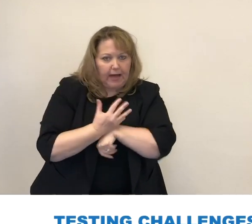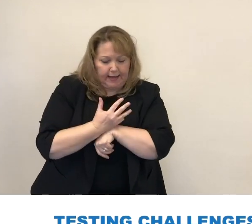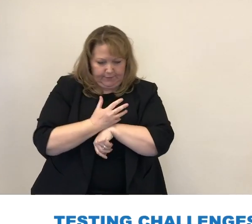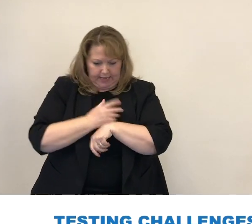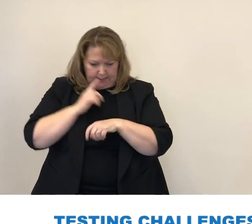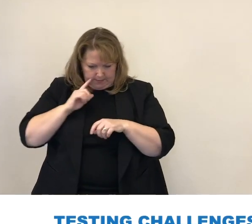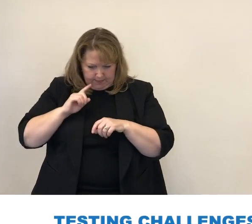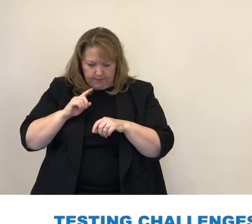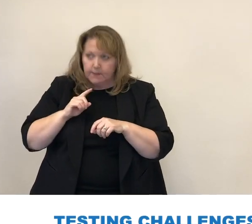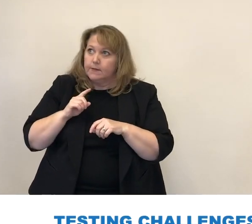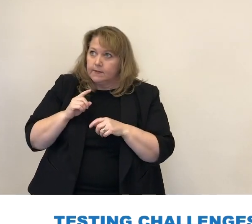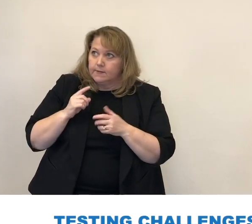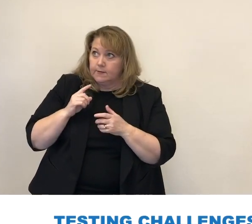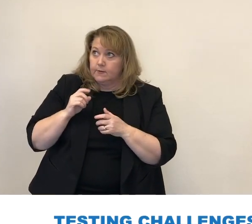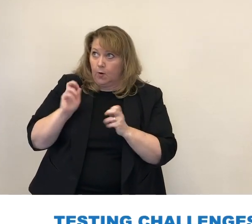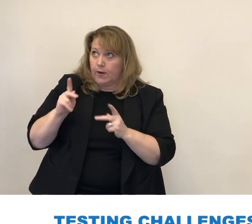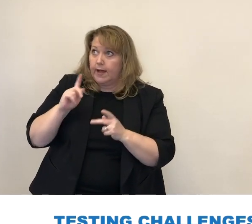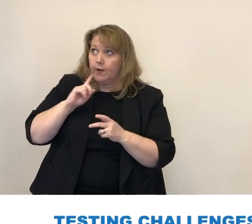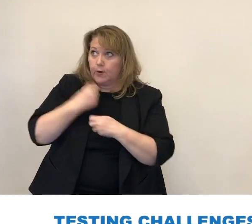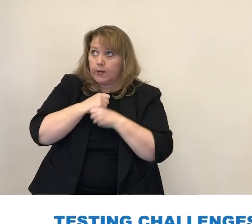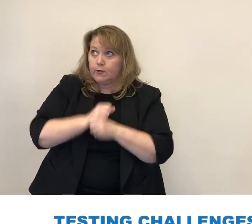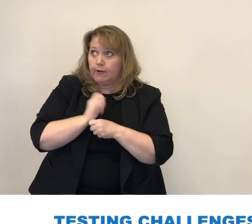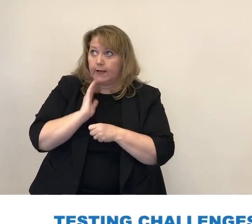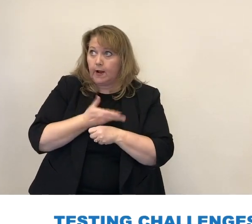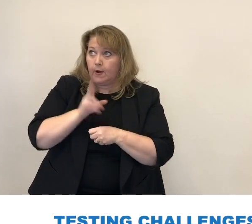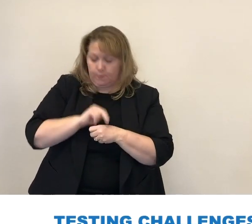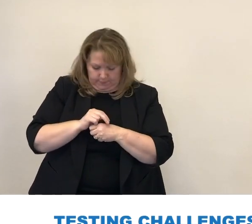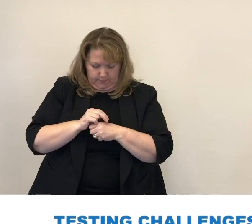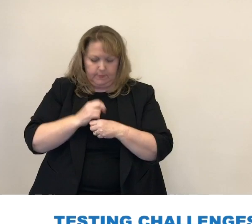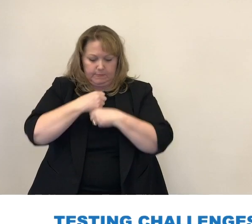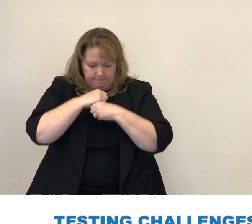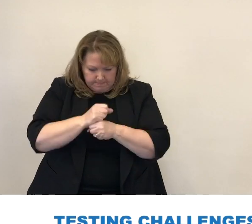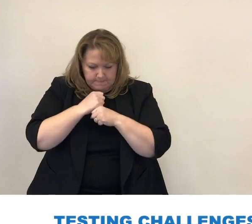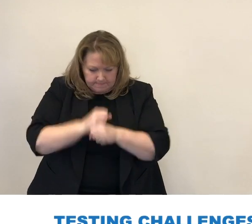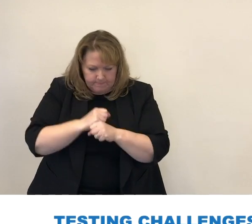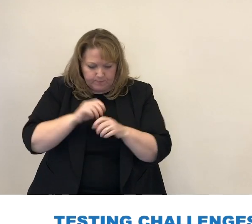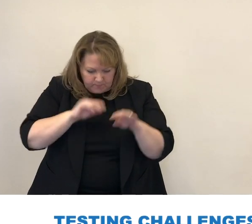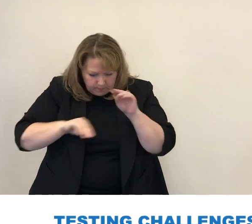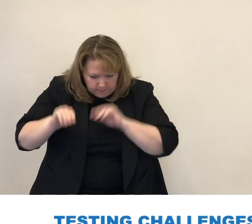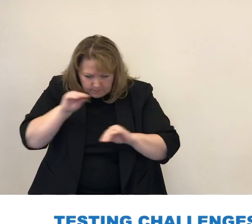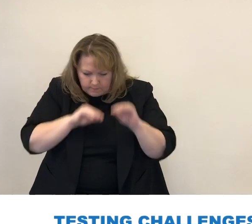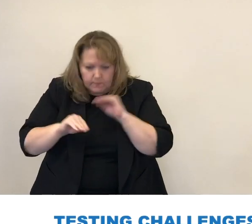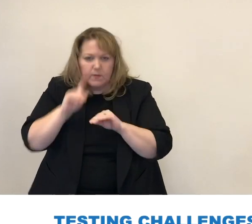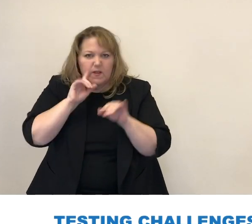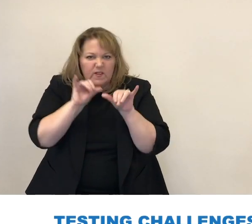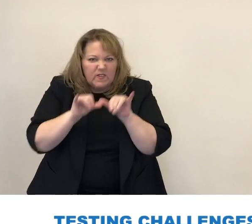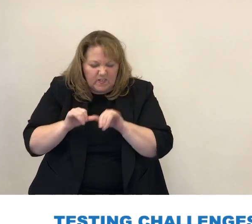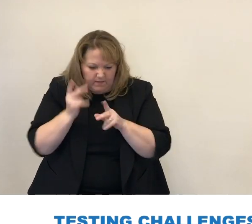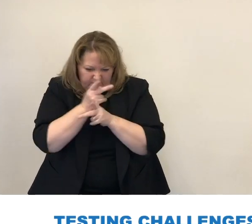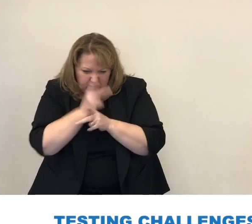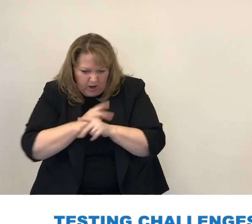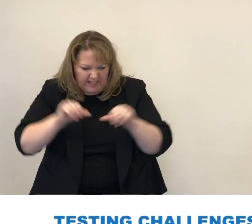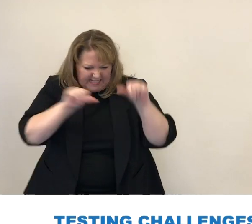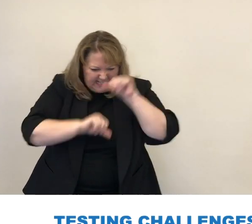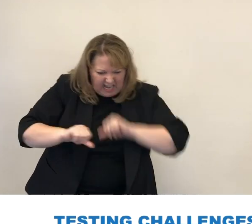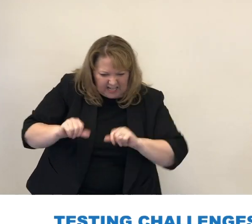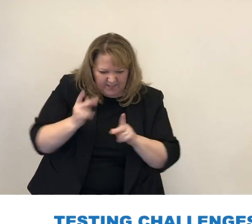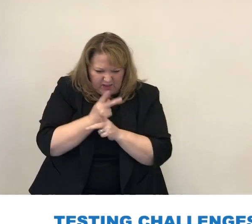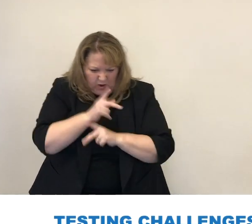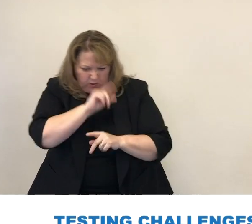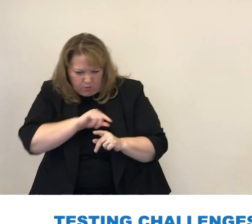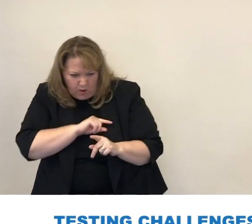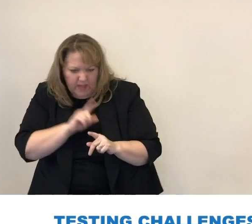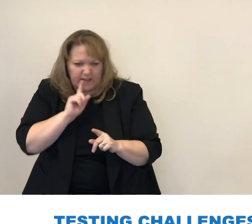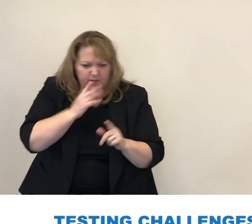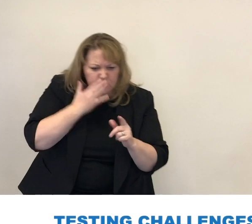Lab took advantage of that offer, and we created a system where we could use the scientific method to determine the quality of tests and